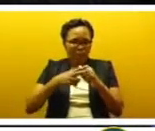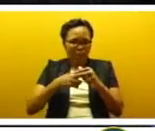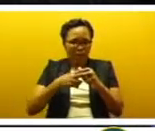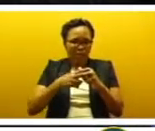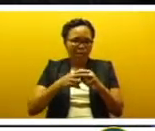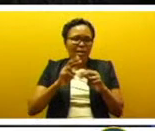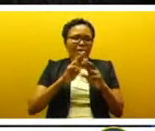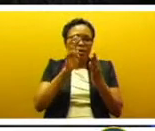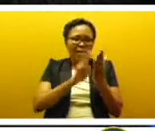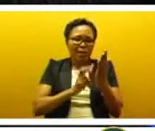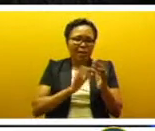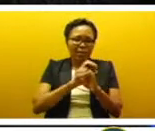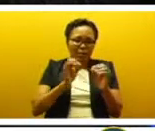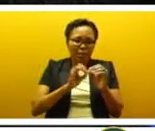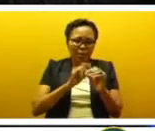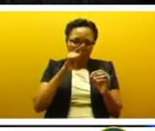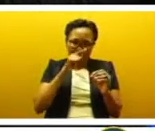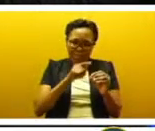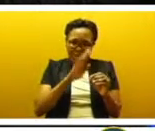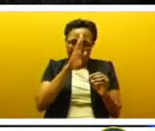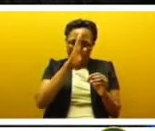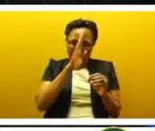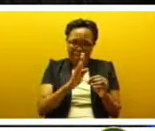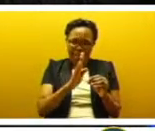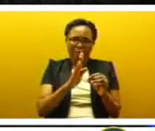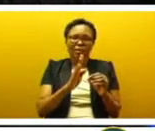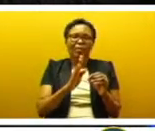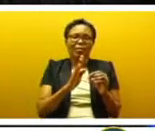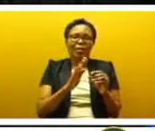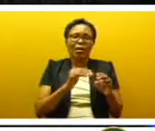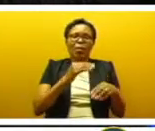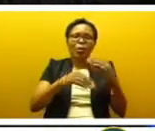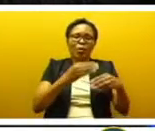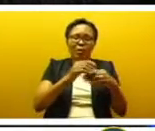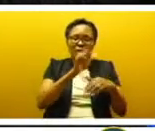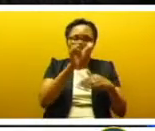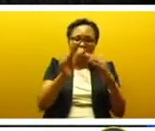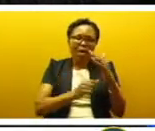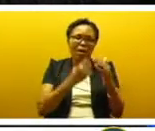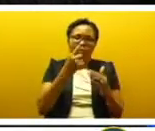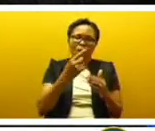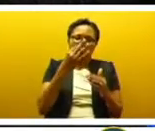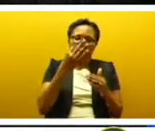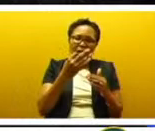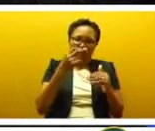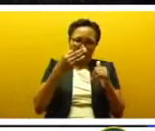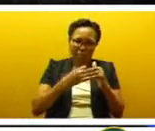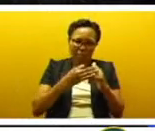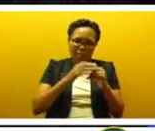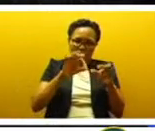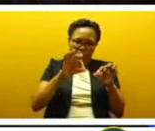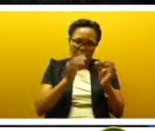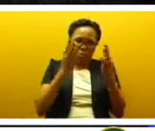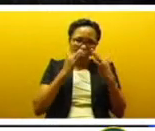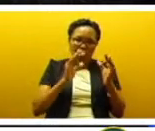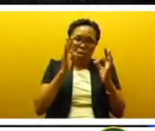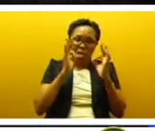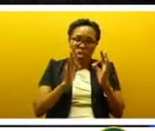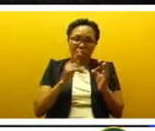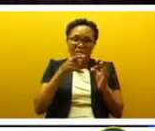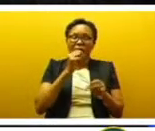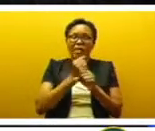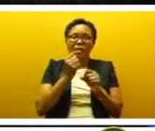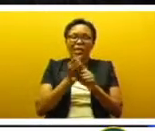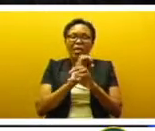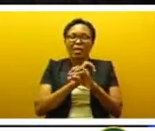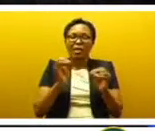goes straight to the root of the procedure under 138. If that was not done, my lords, there